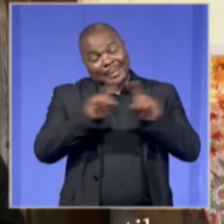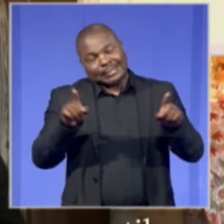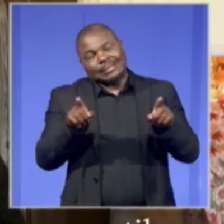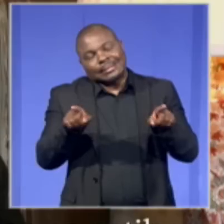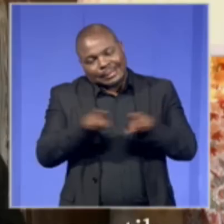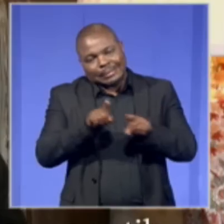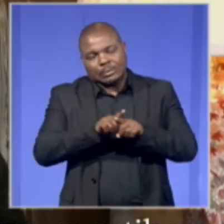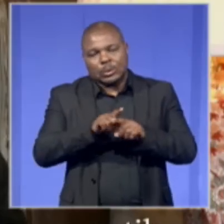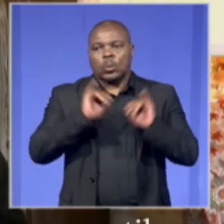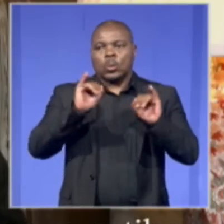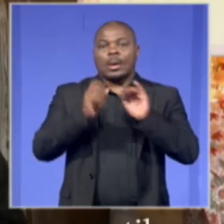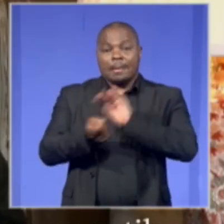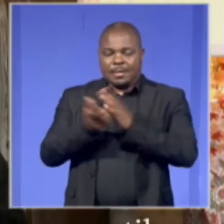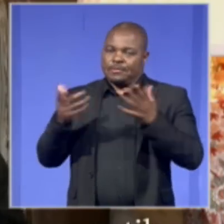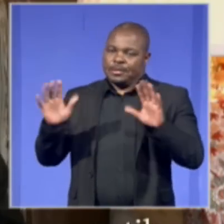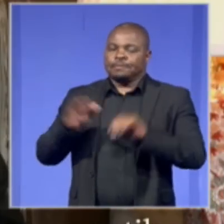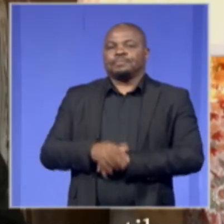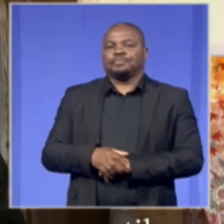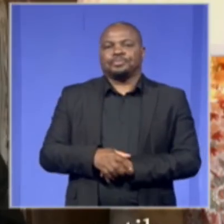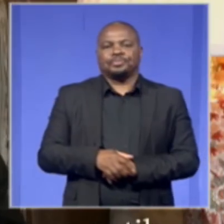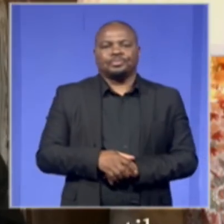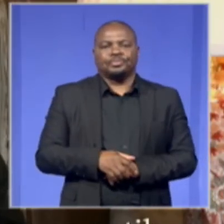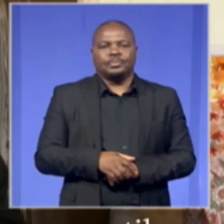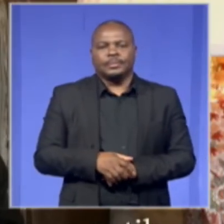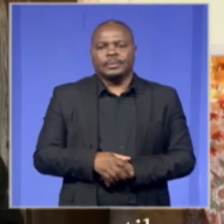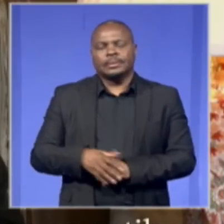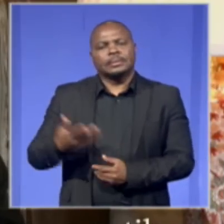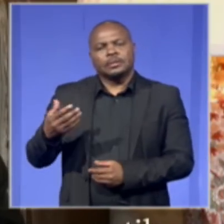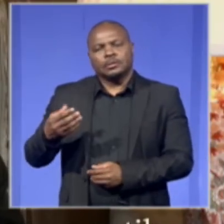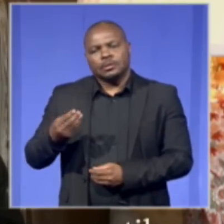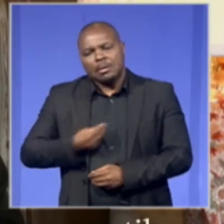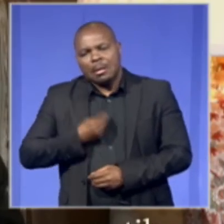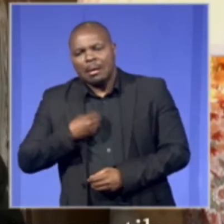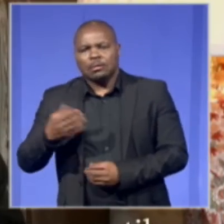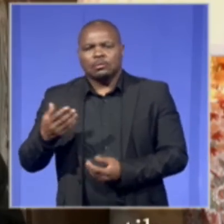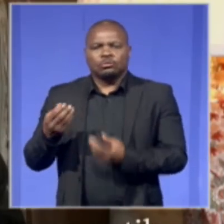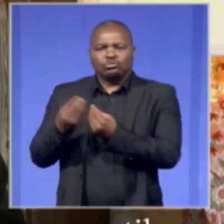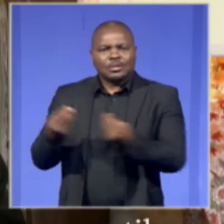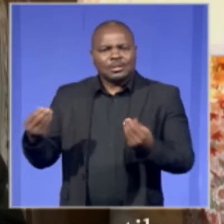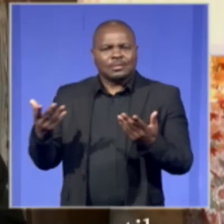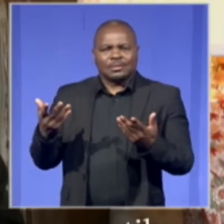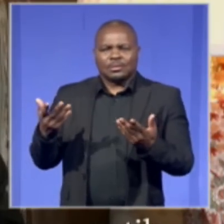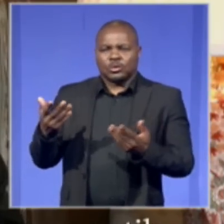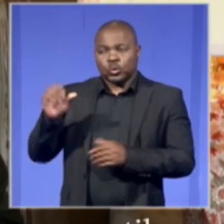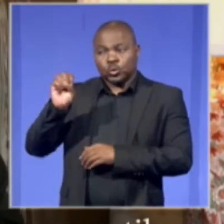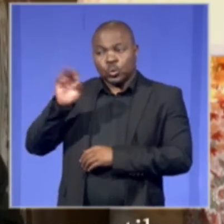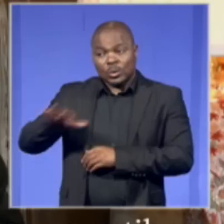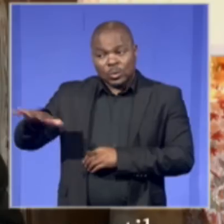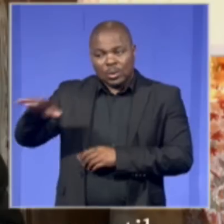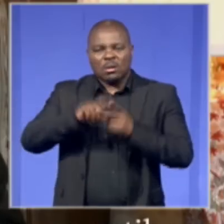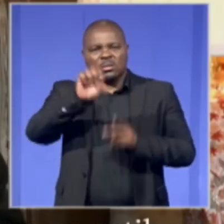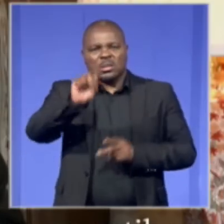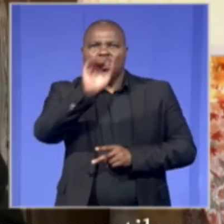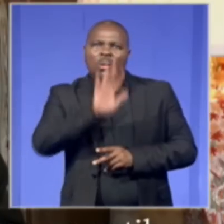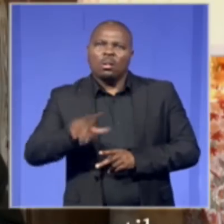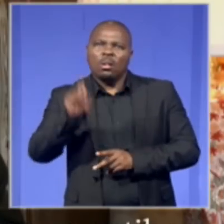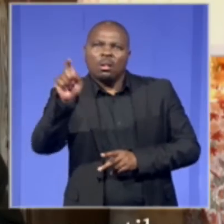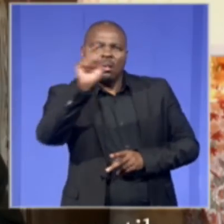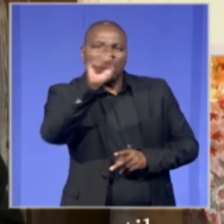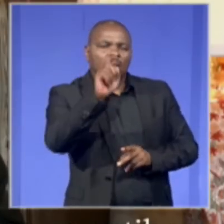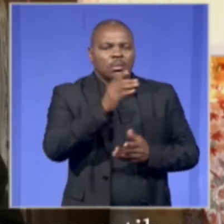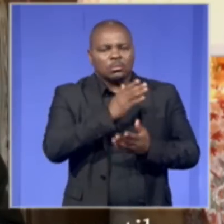tragedy. The deaths of innocent young children in Soweto and other parts of the country who